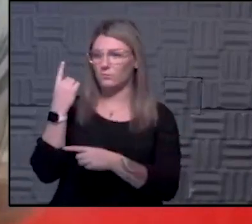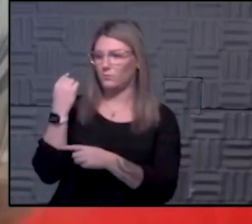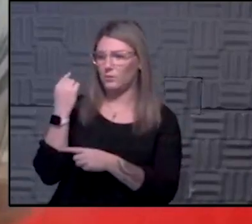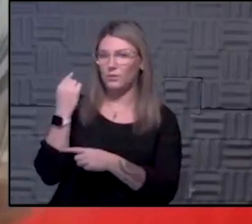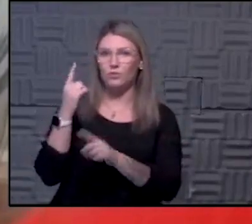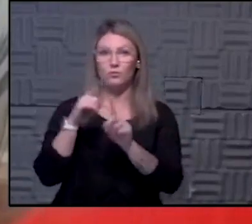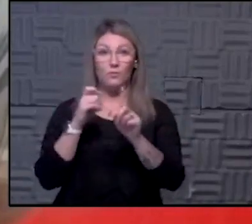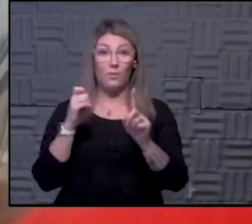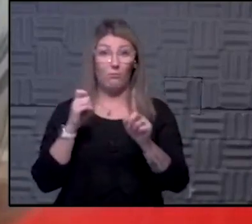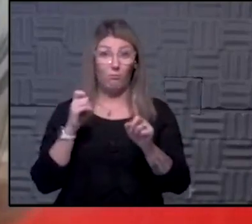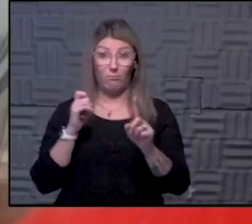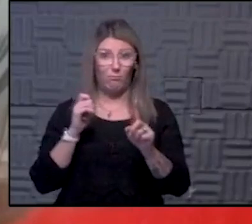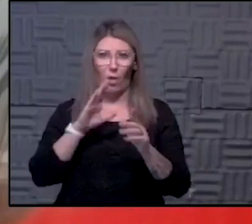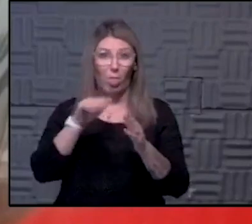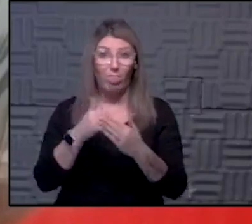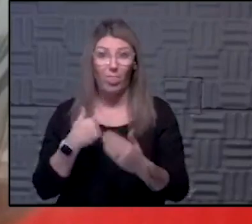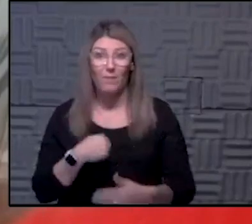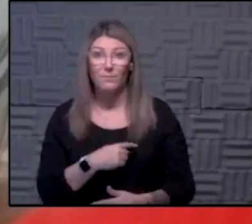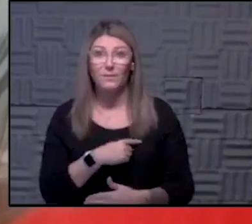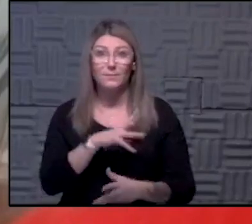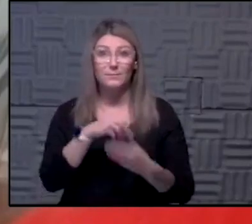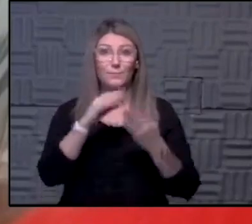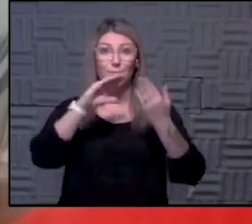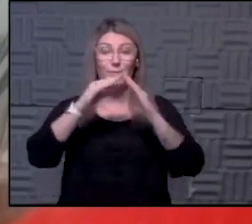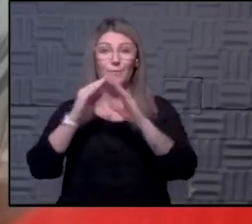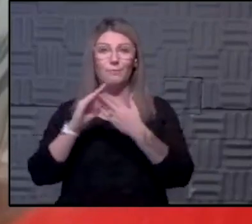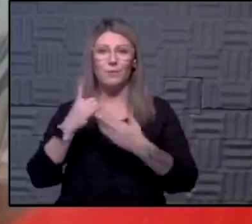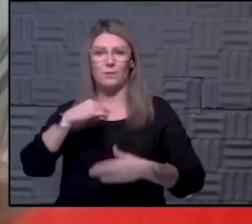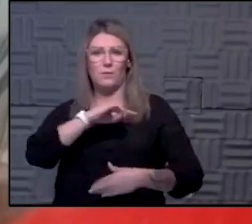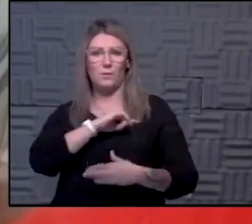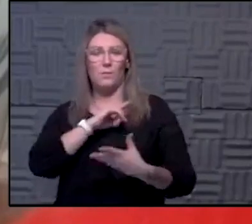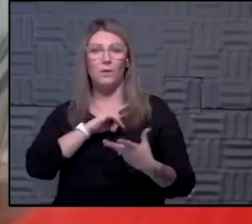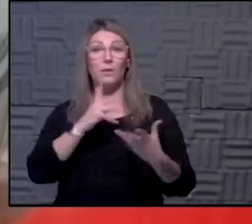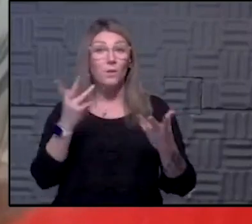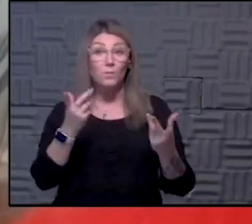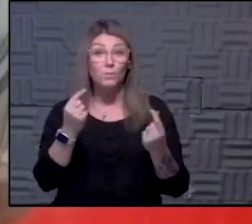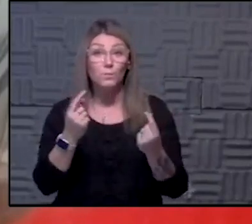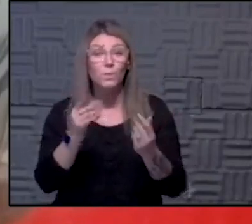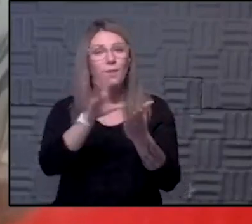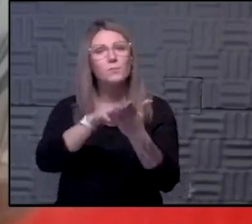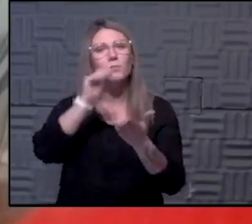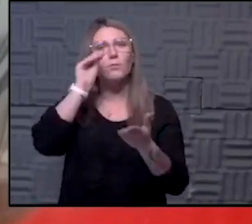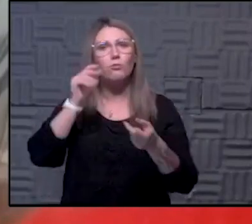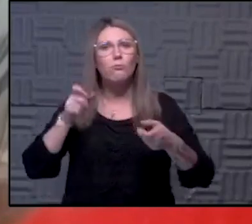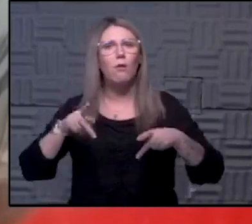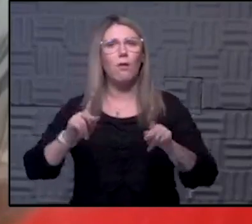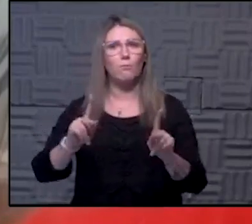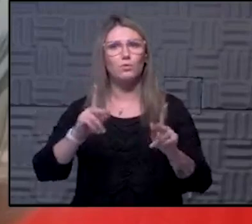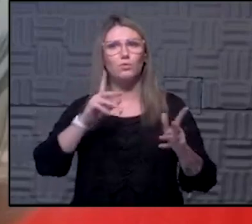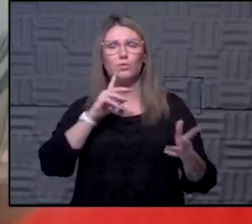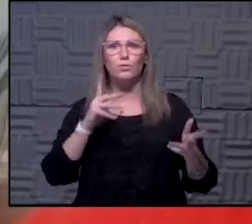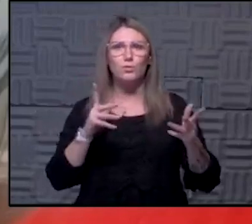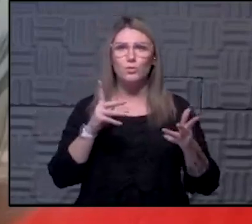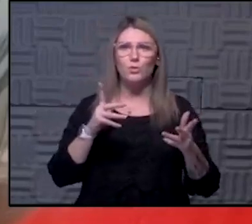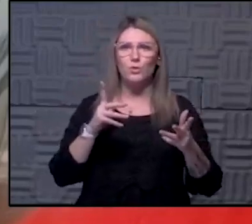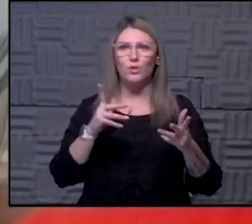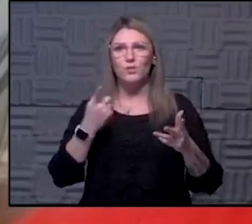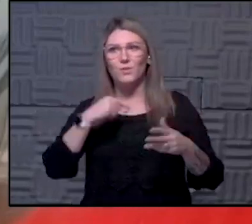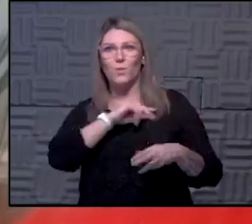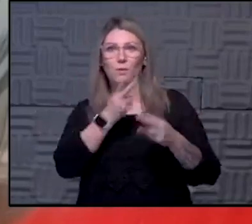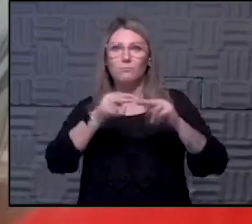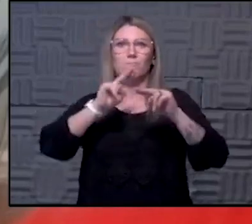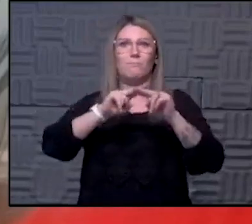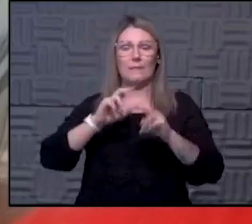from all of us, including our community, we took it as a learning opportunity. So we did some ramping up of staff,